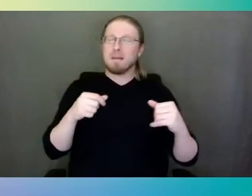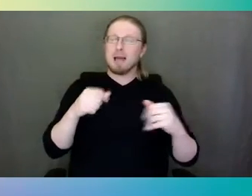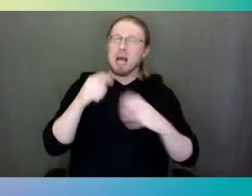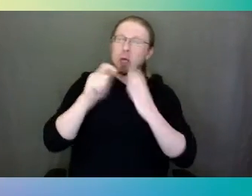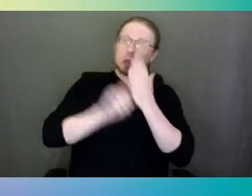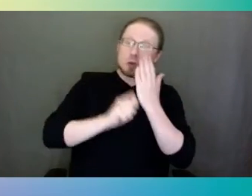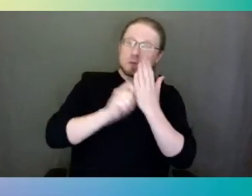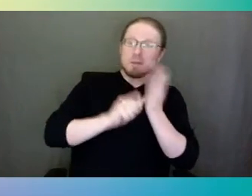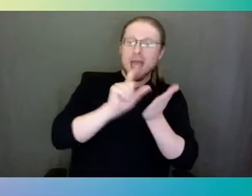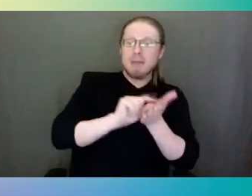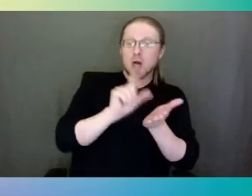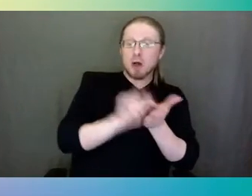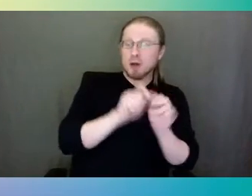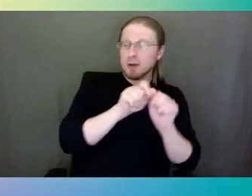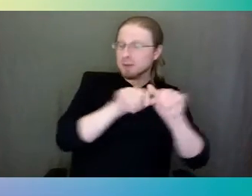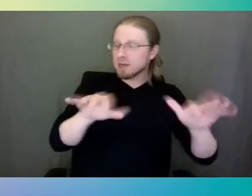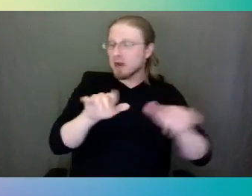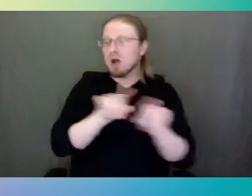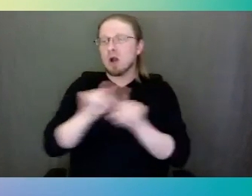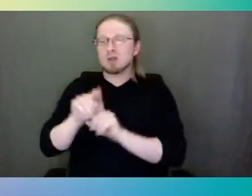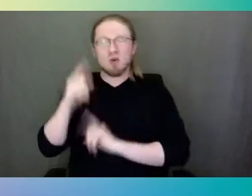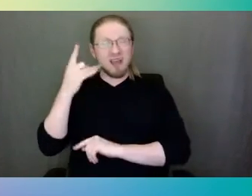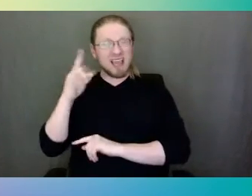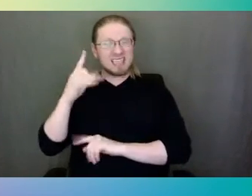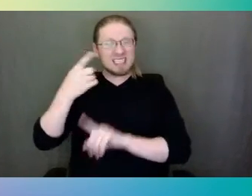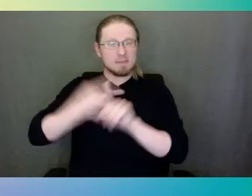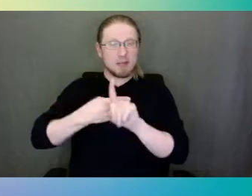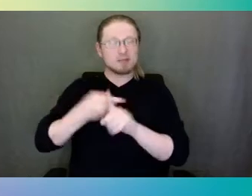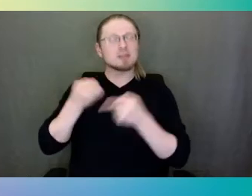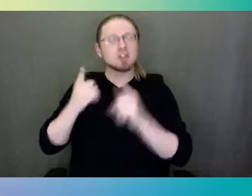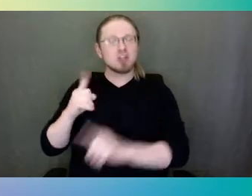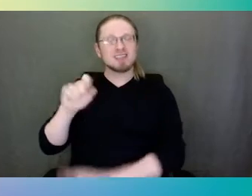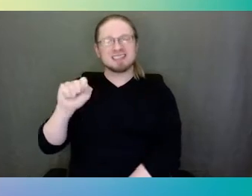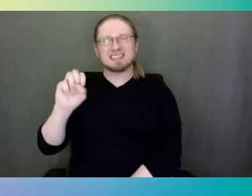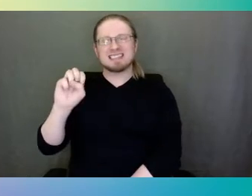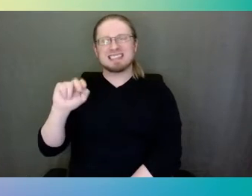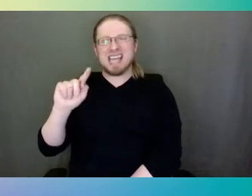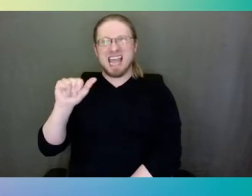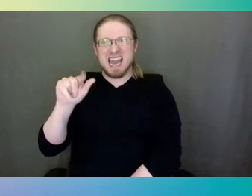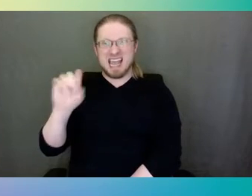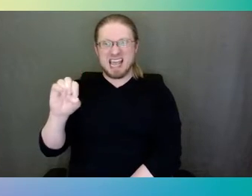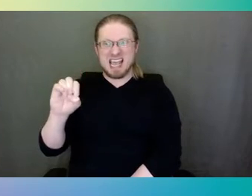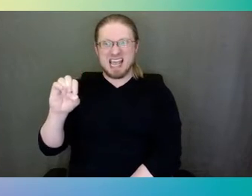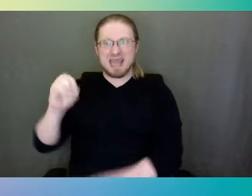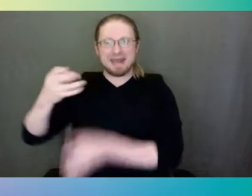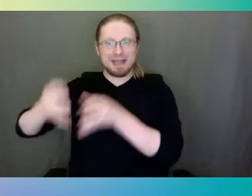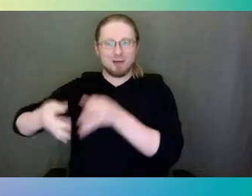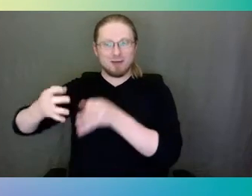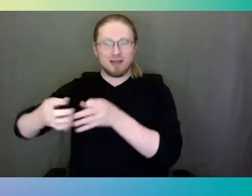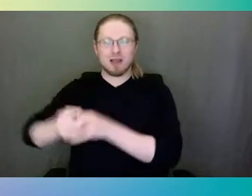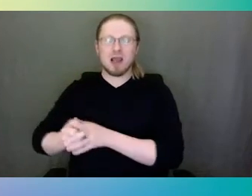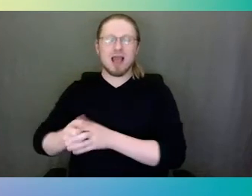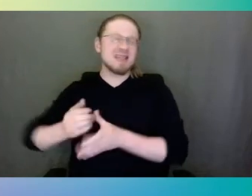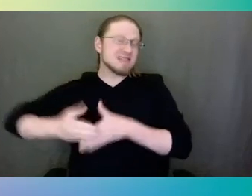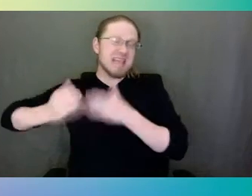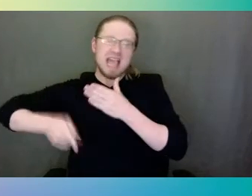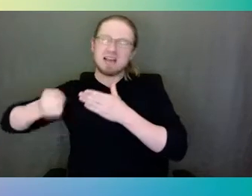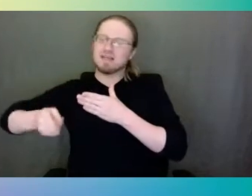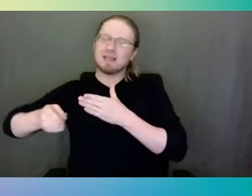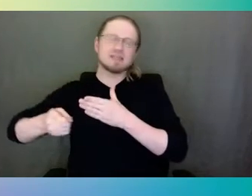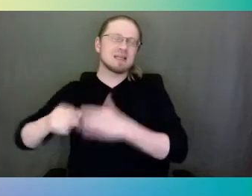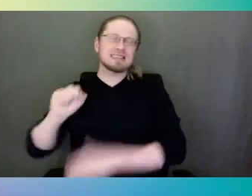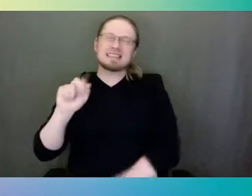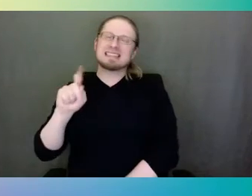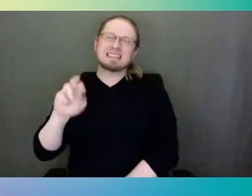up for 18 months at a Senate hearing. And at the end of the Senate hearing, the senators were so disgusted